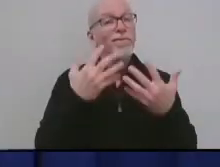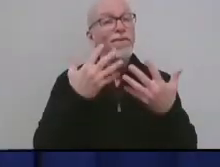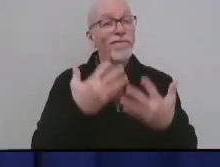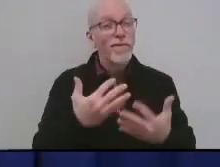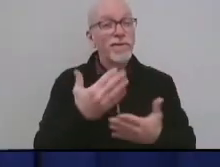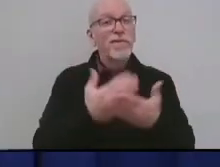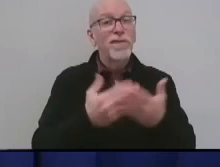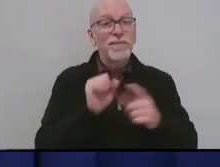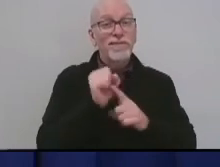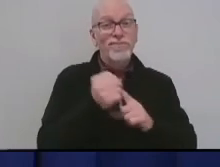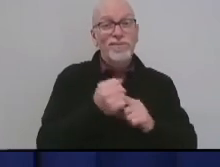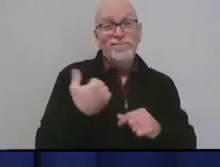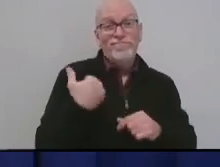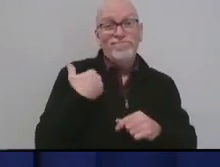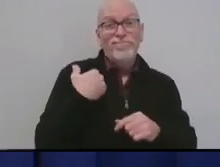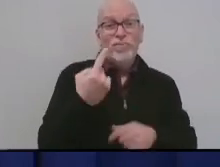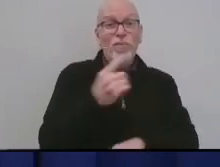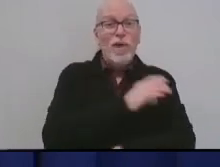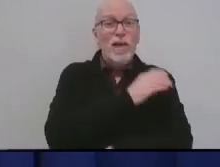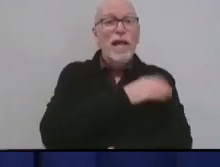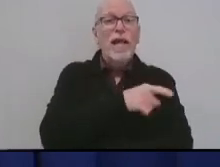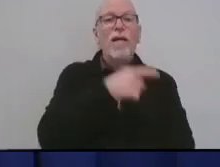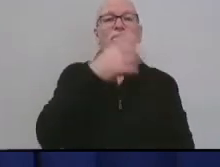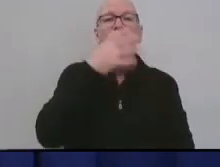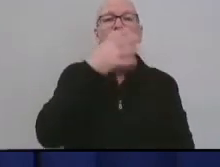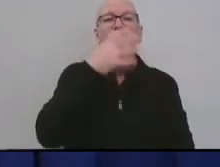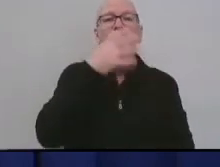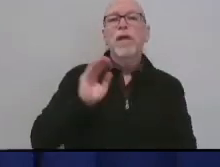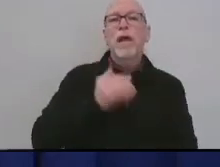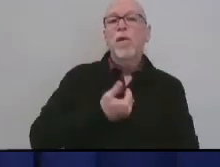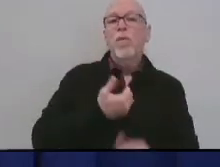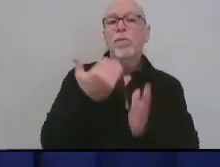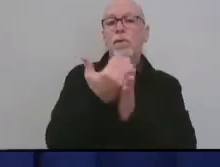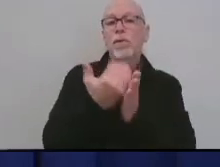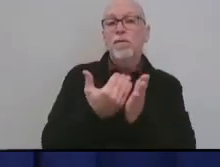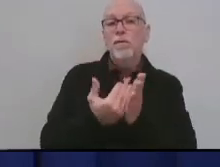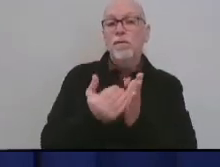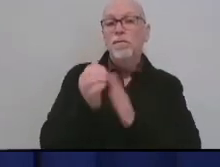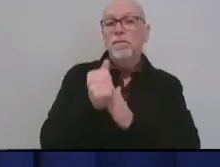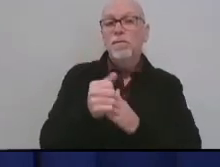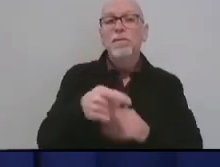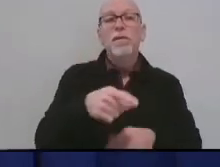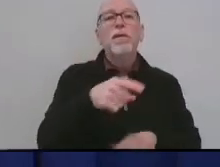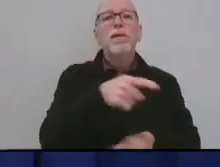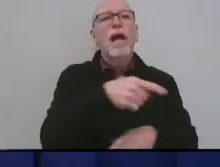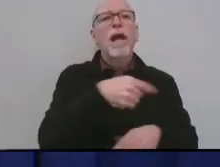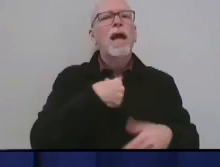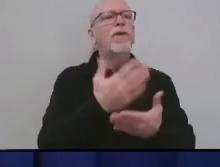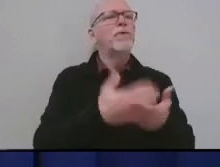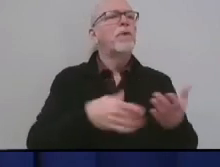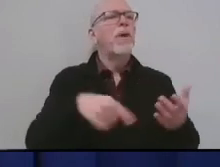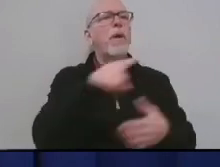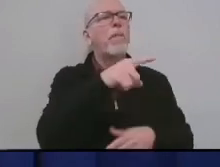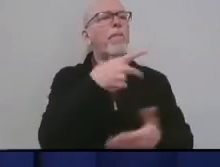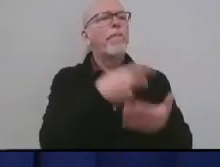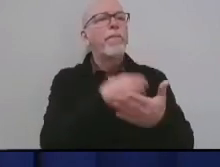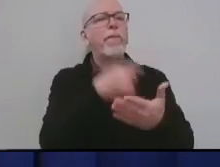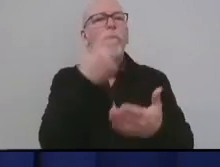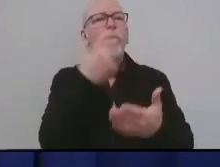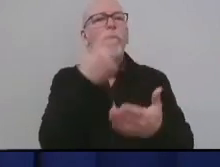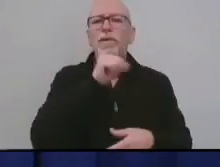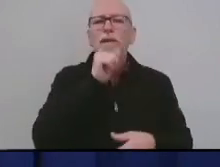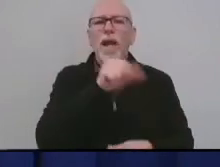Recently, in which a clinic has ignored the guidelines and hosted special clinics for ineligible individuals. In